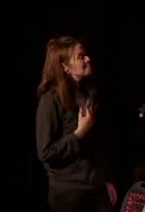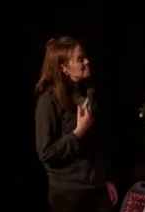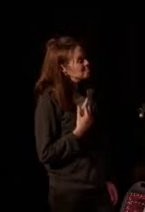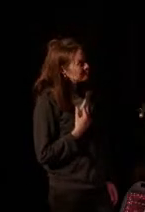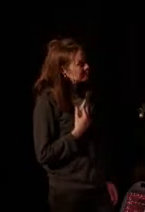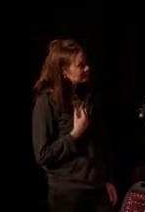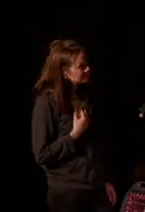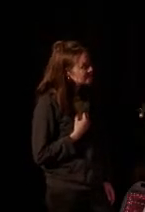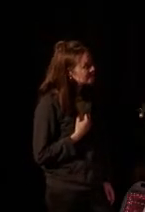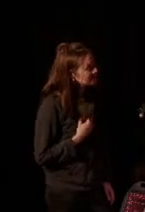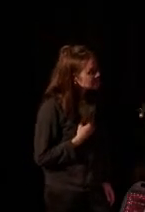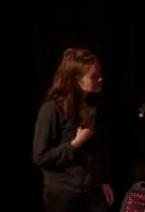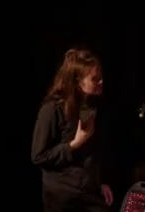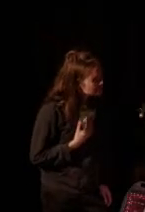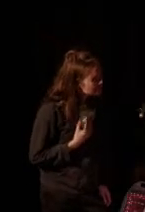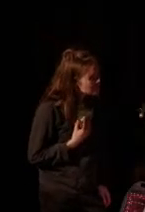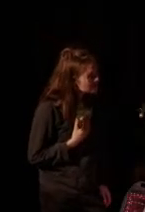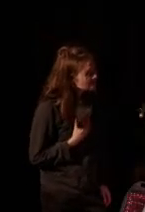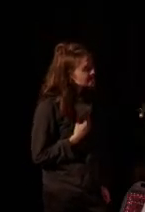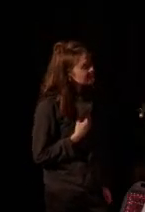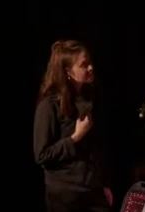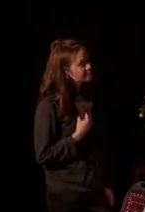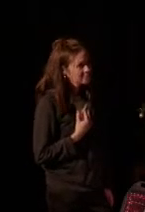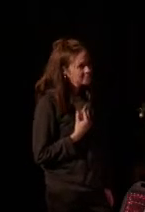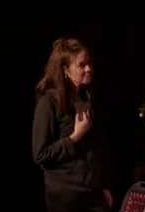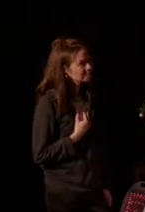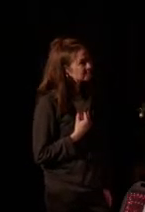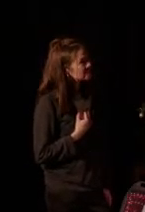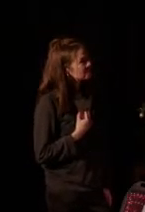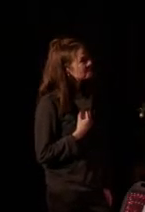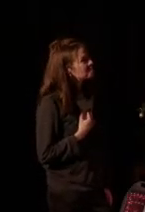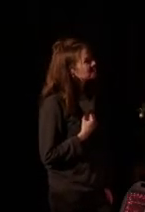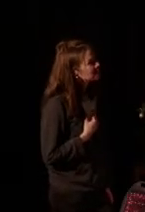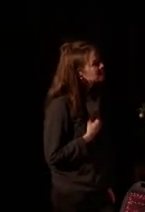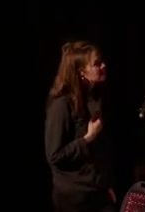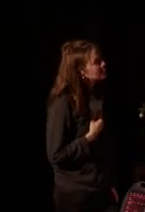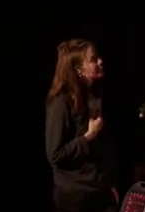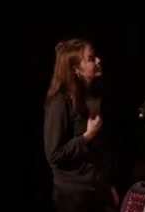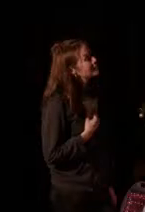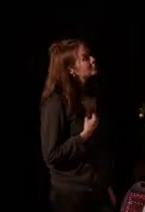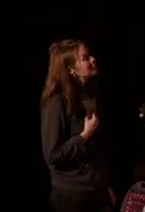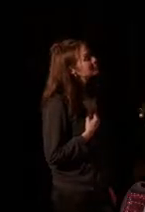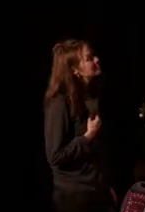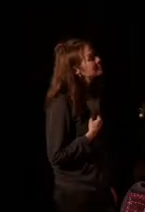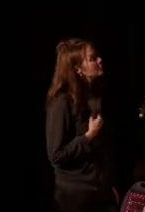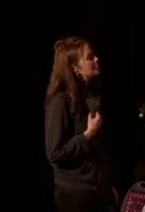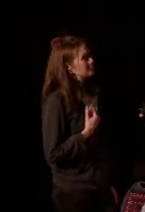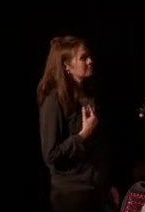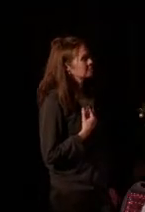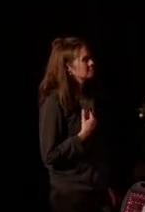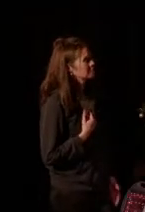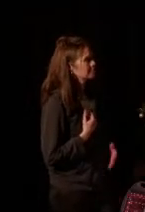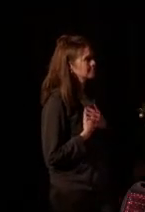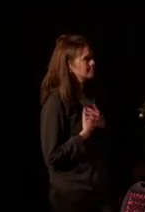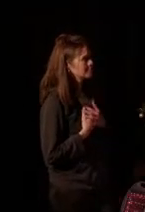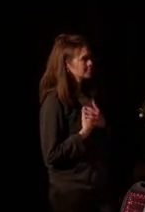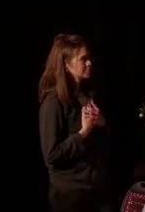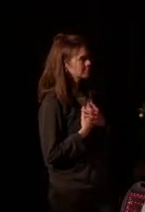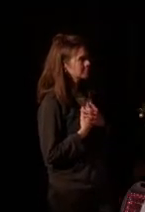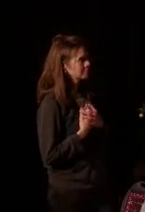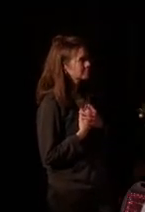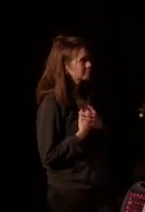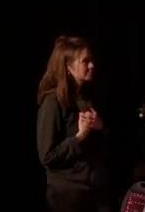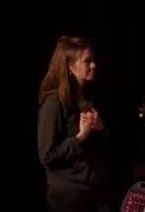If I'm to be condemned by sheer conjecture, all proof sleeping other than what your jealousy awakens?